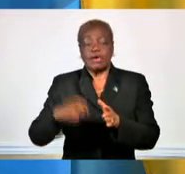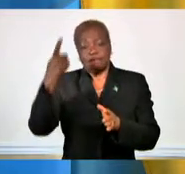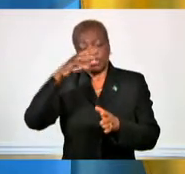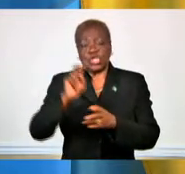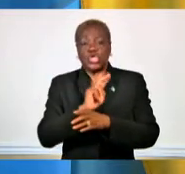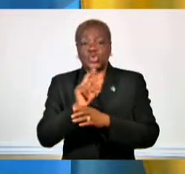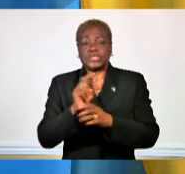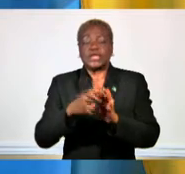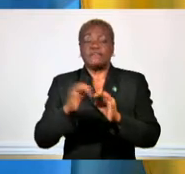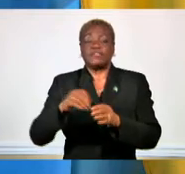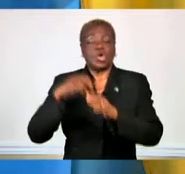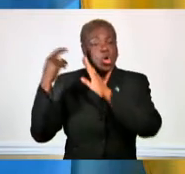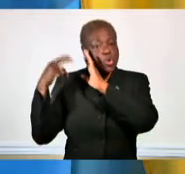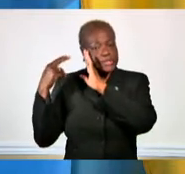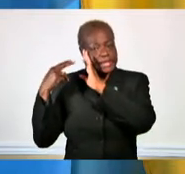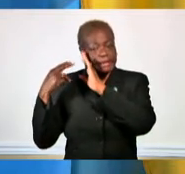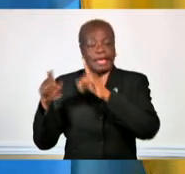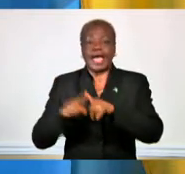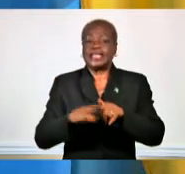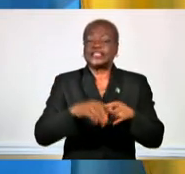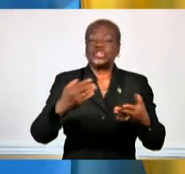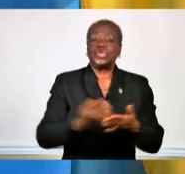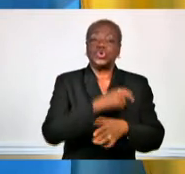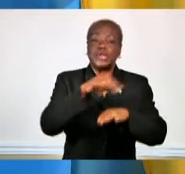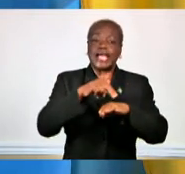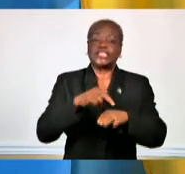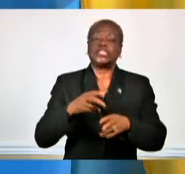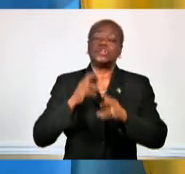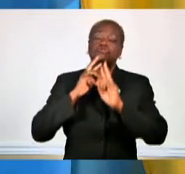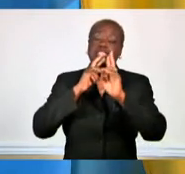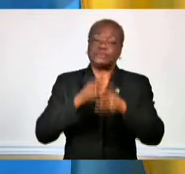the new national response facility.